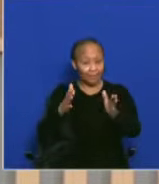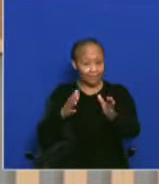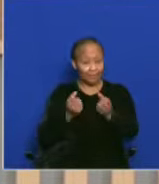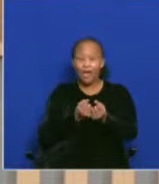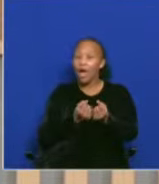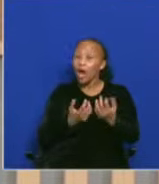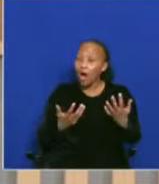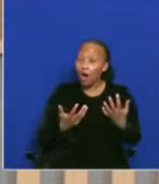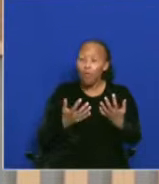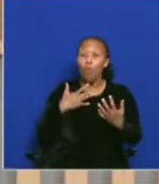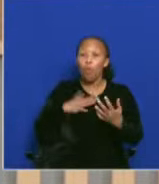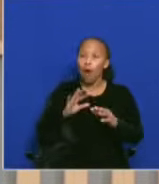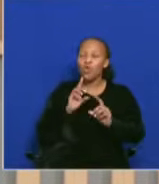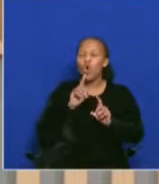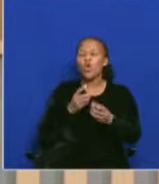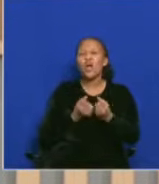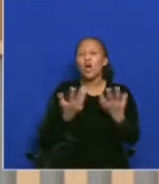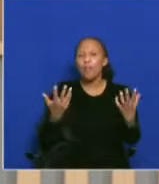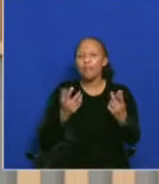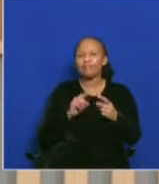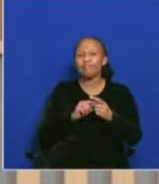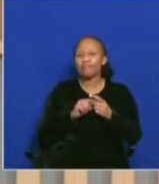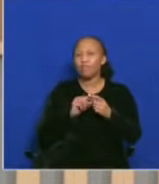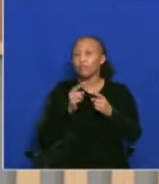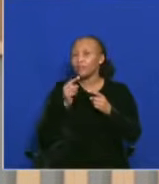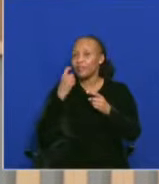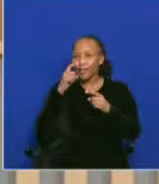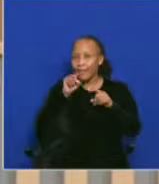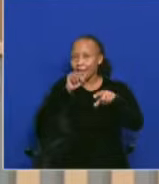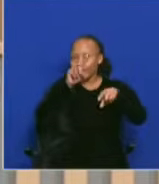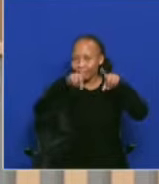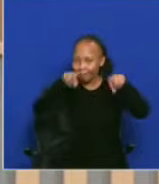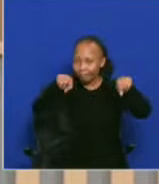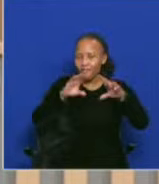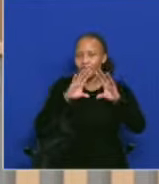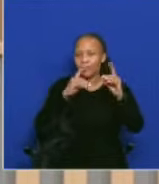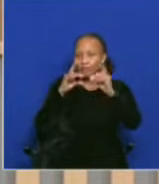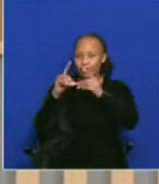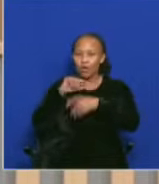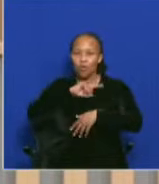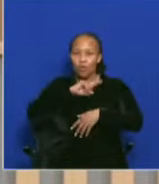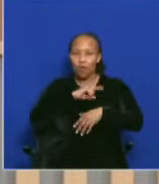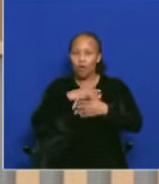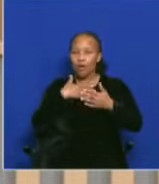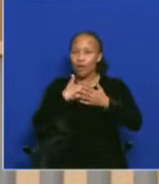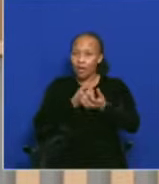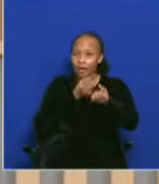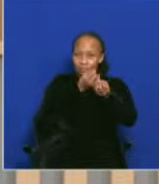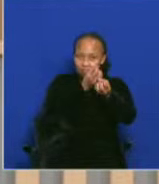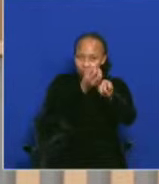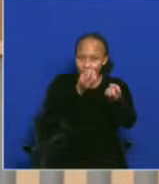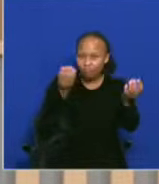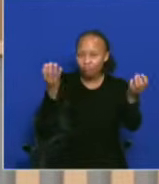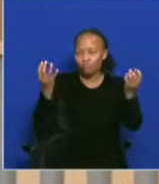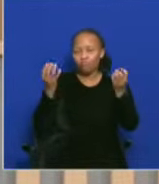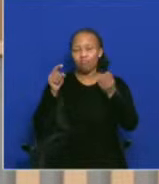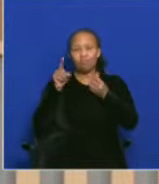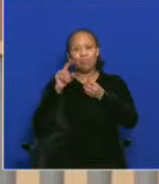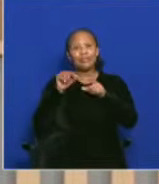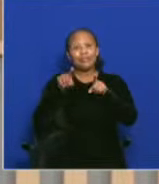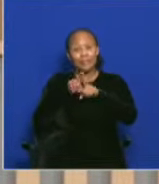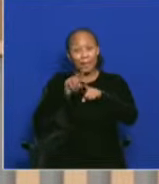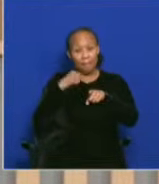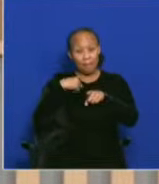different departments, because I've got approval. We can distribute it through Carney Industries. I've got the stock as well. I've got the samples, the